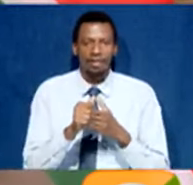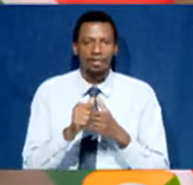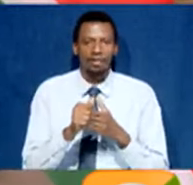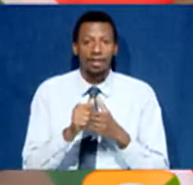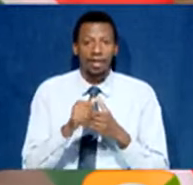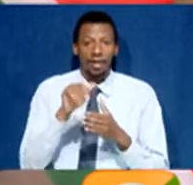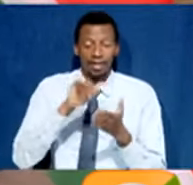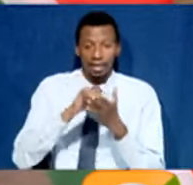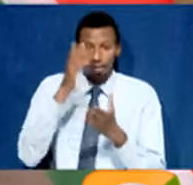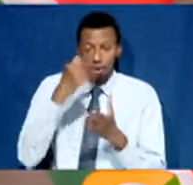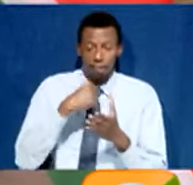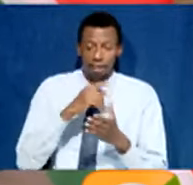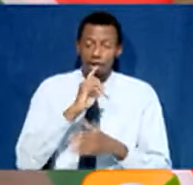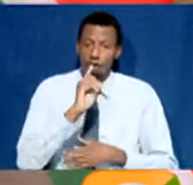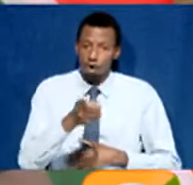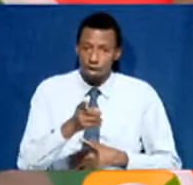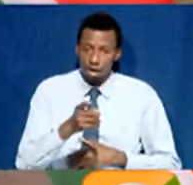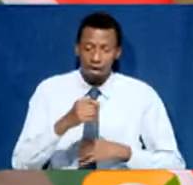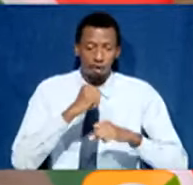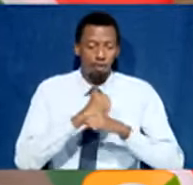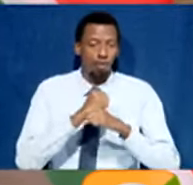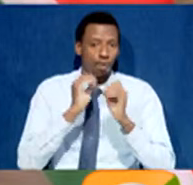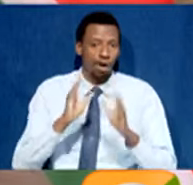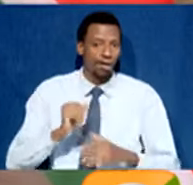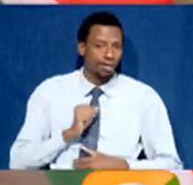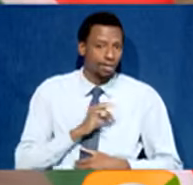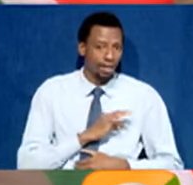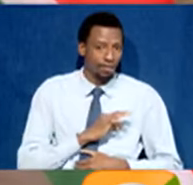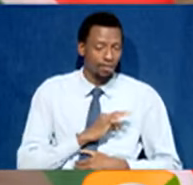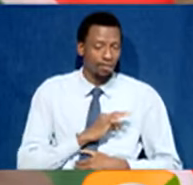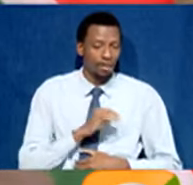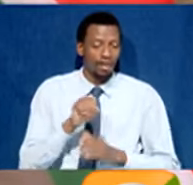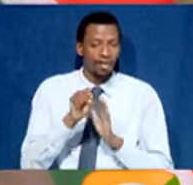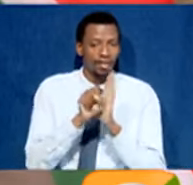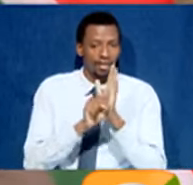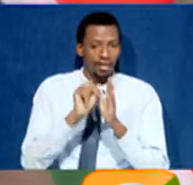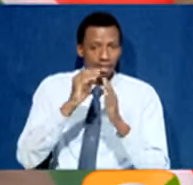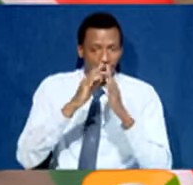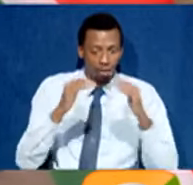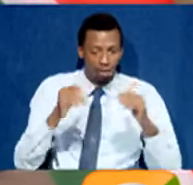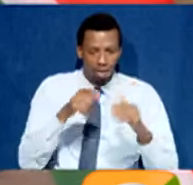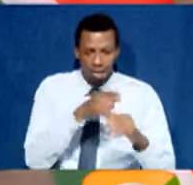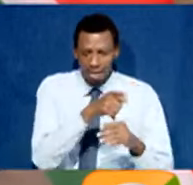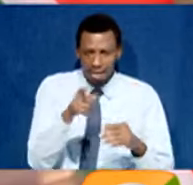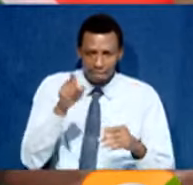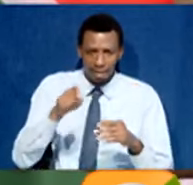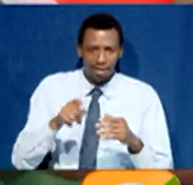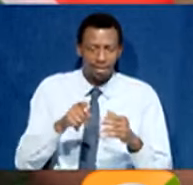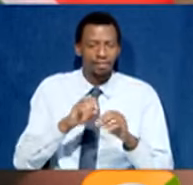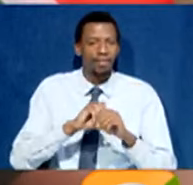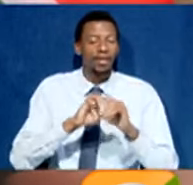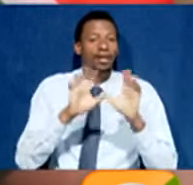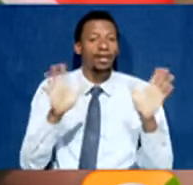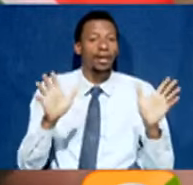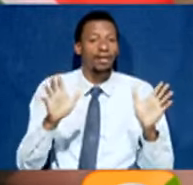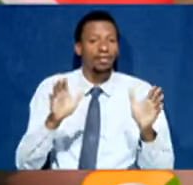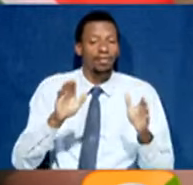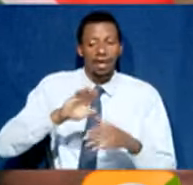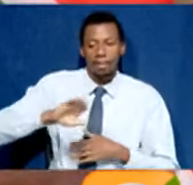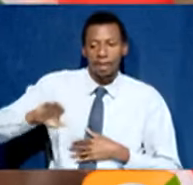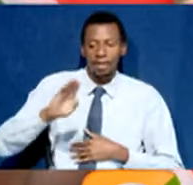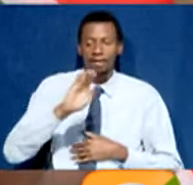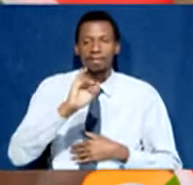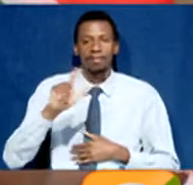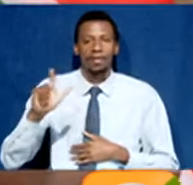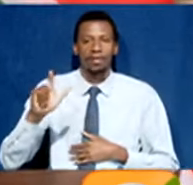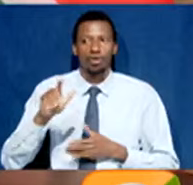that State House must be the first one to clear pending bills. Most of the monies that have come here is to sort out NMS